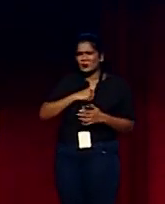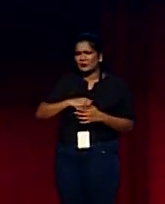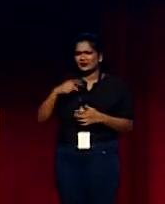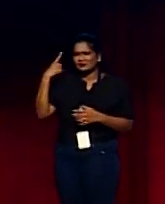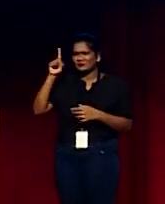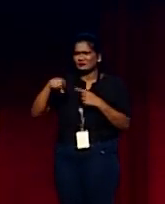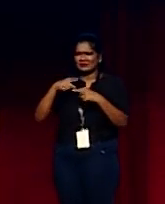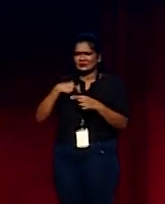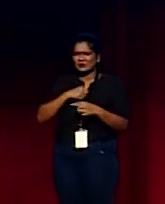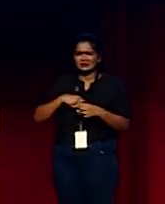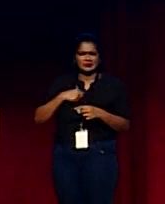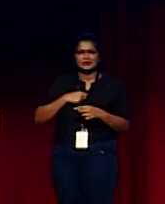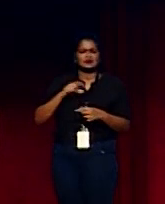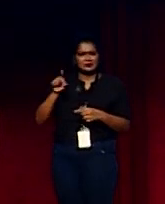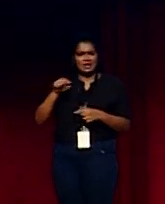do.